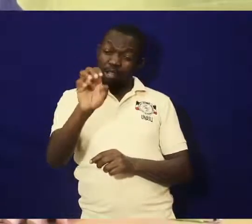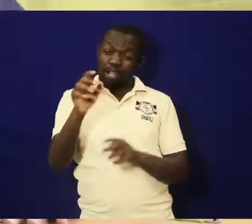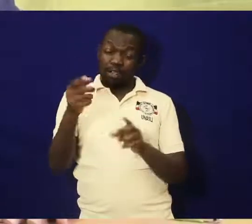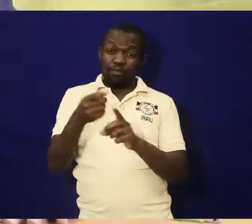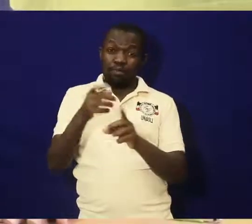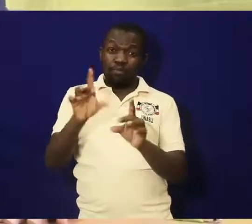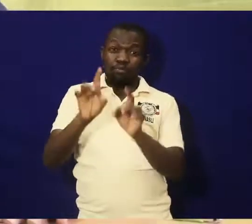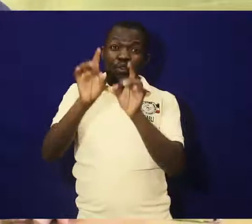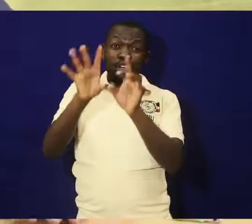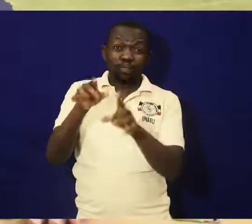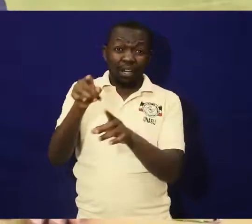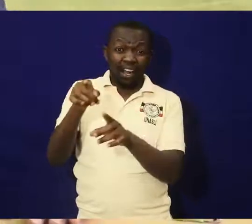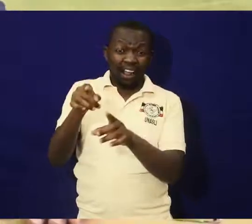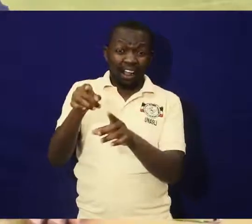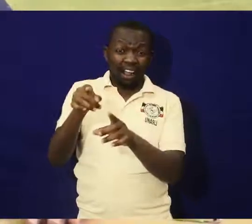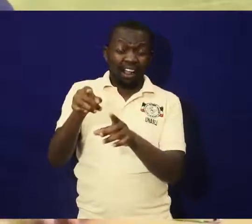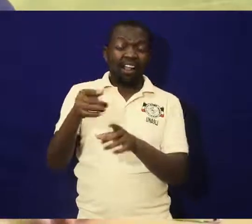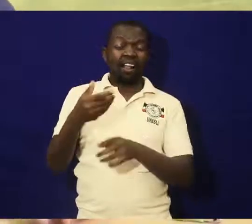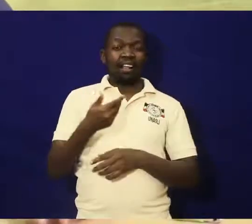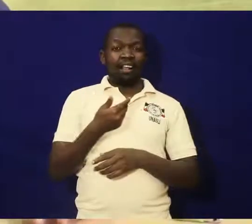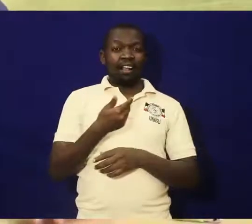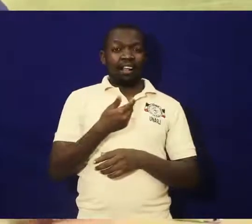Austria had